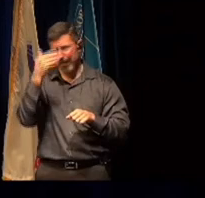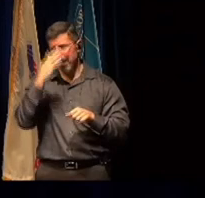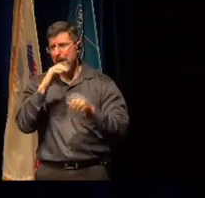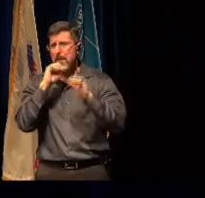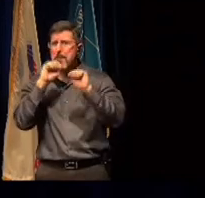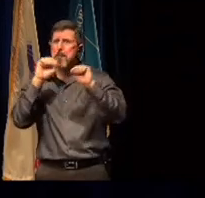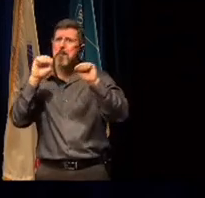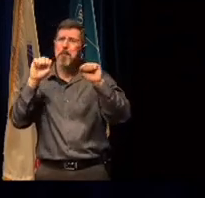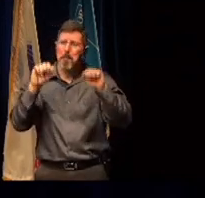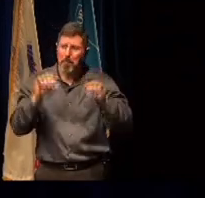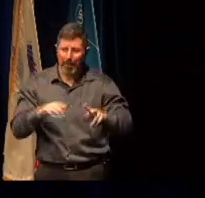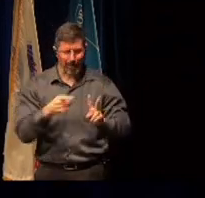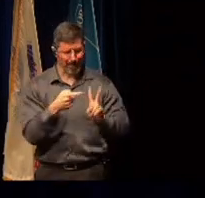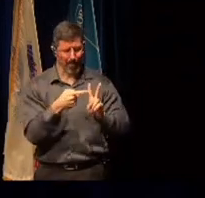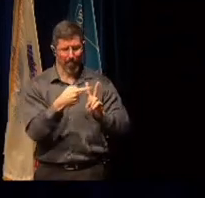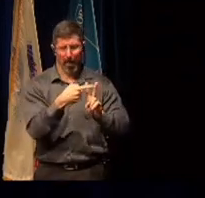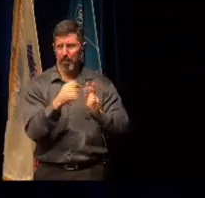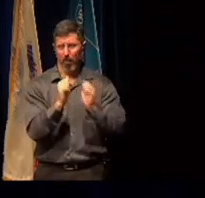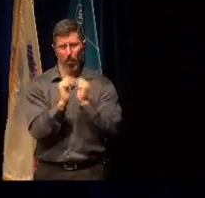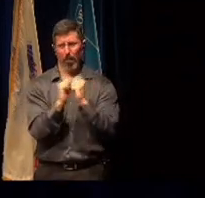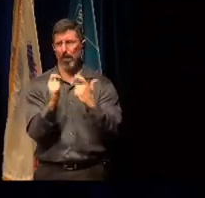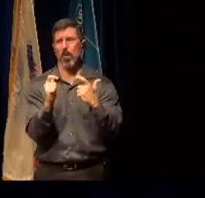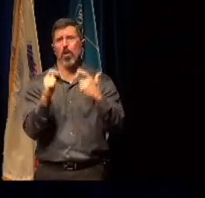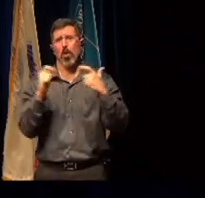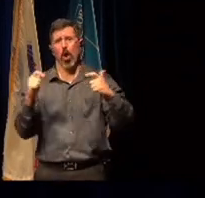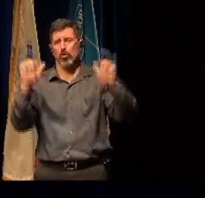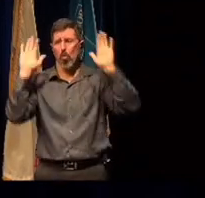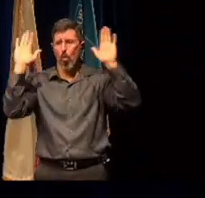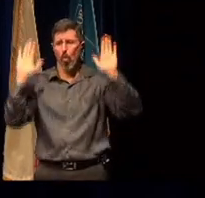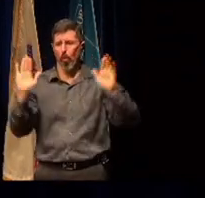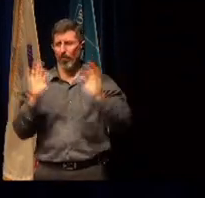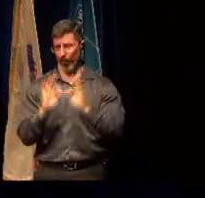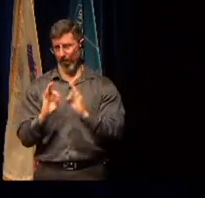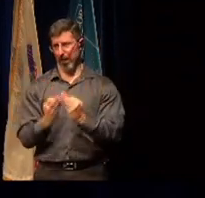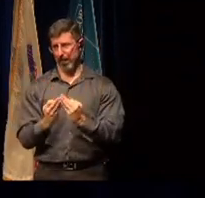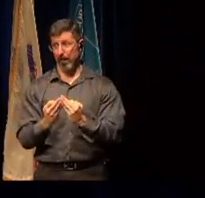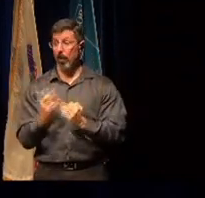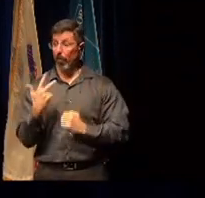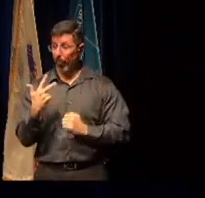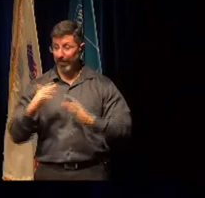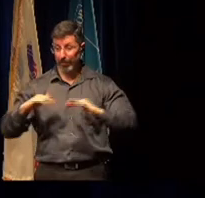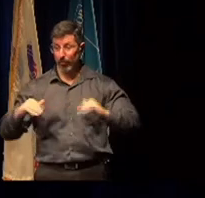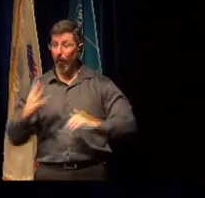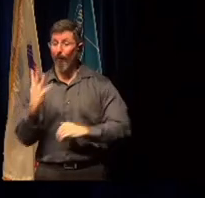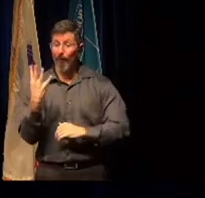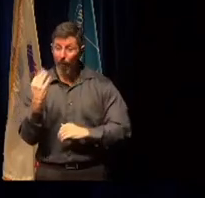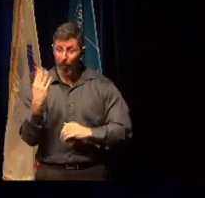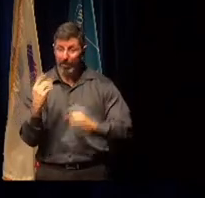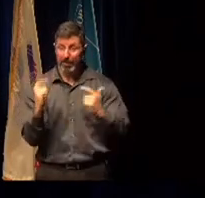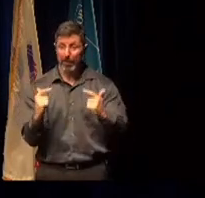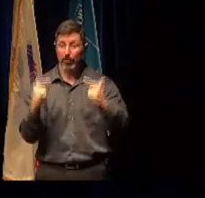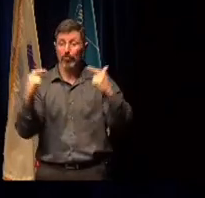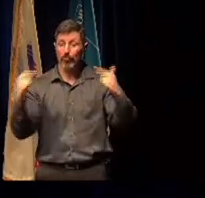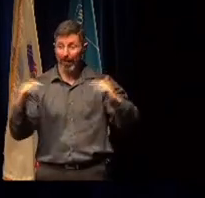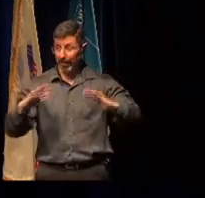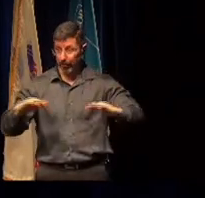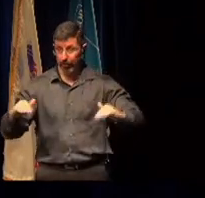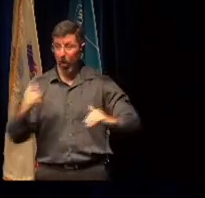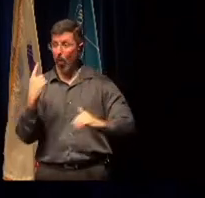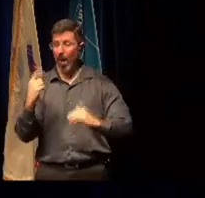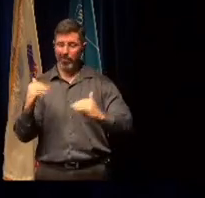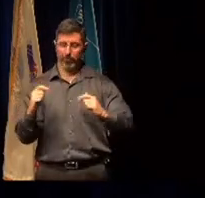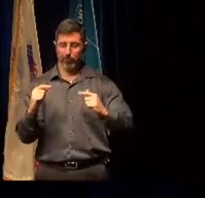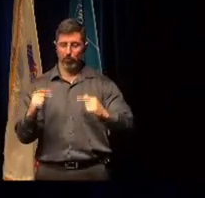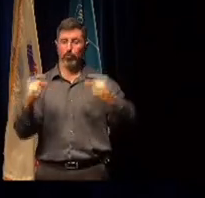family, and quite a large family at that. 3 children, 14 grandchildren, and 1